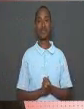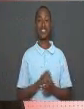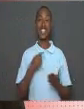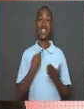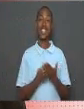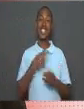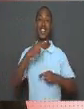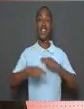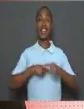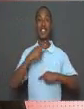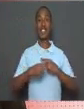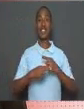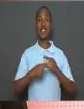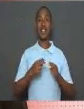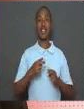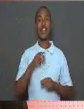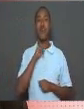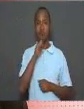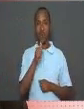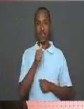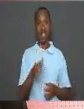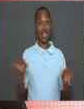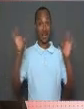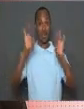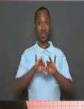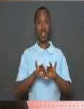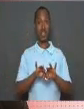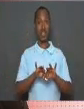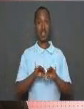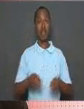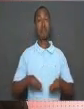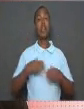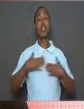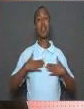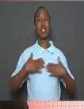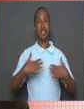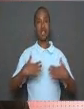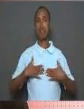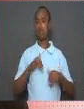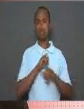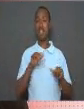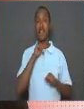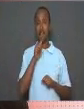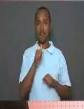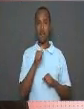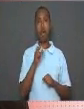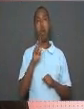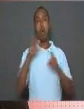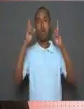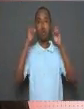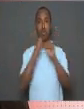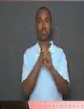This reaction is not as important as breathing or